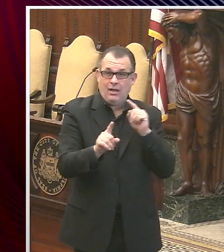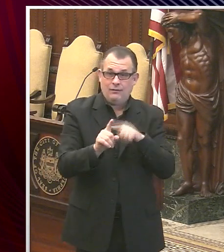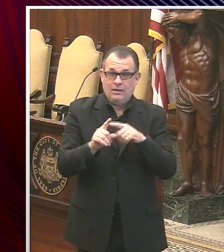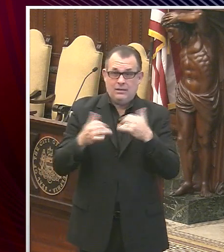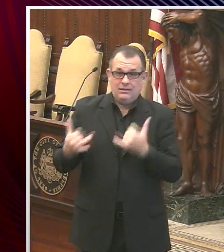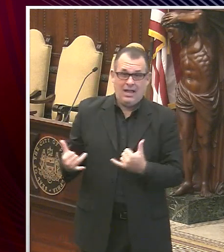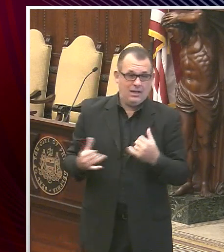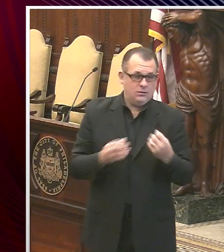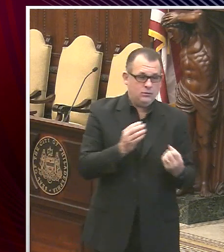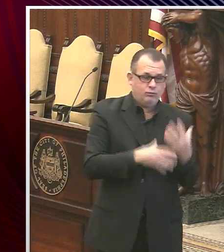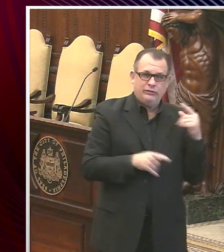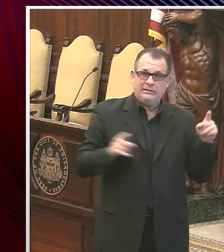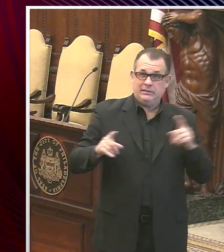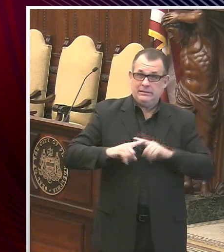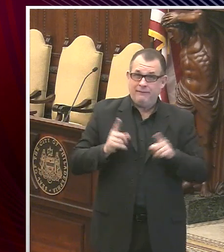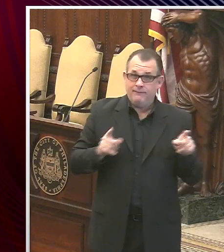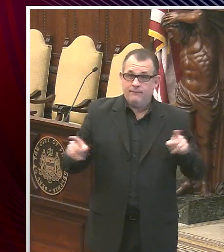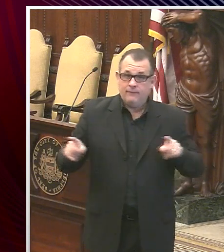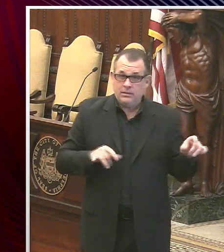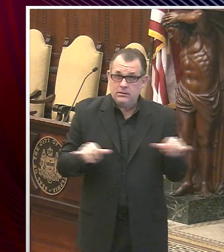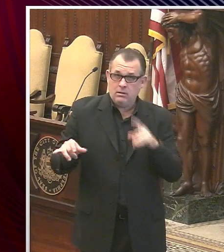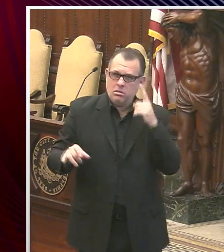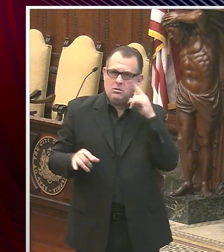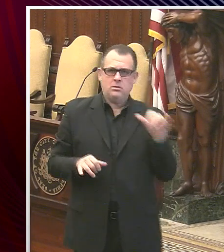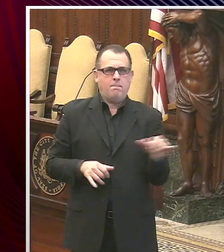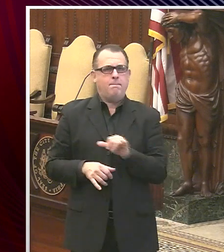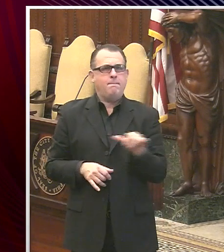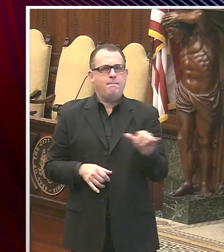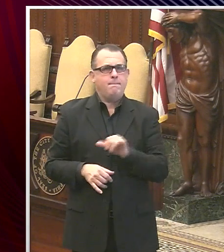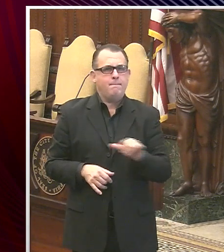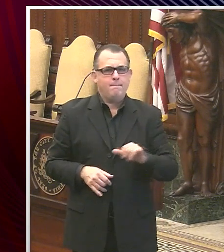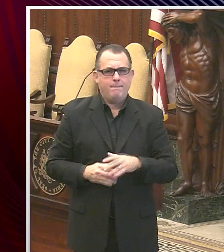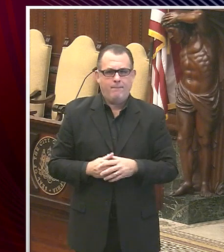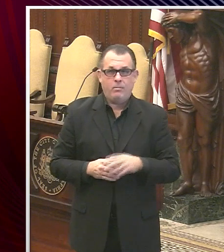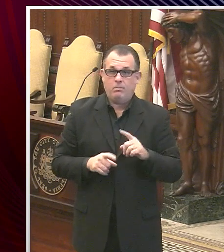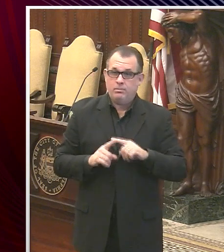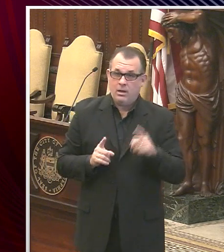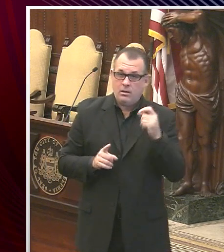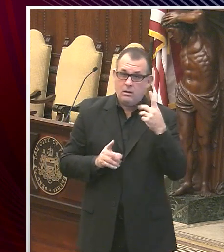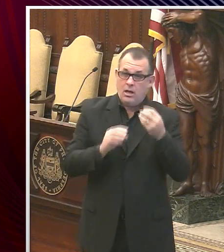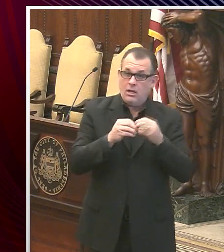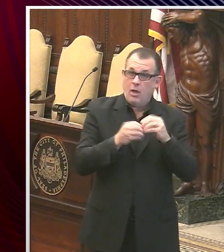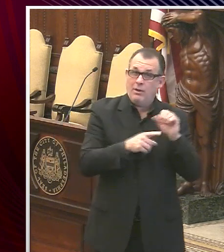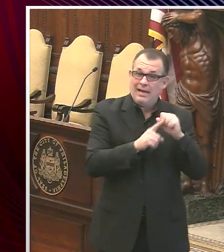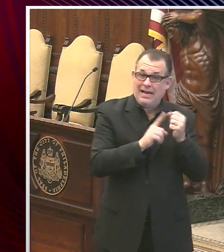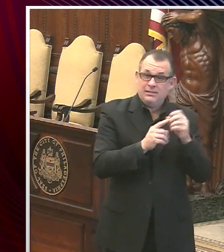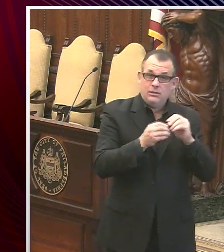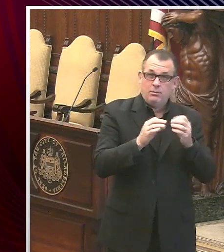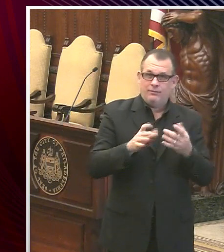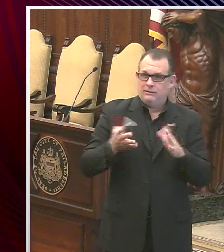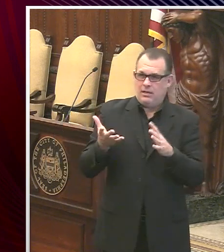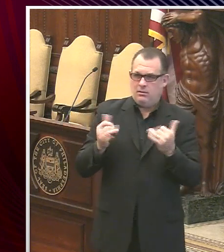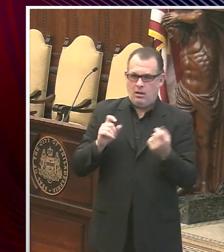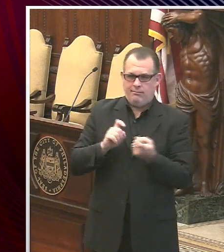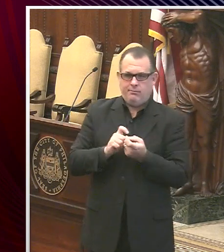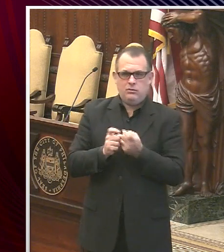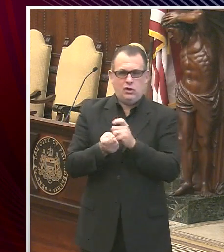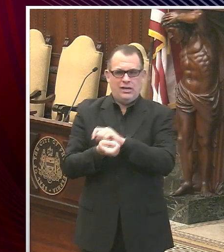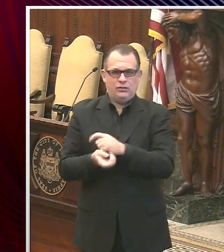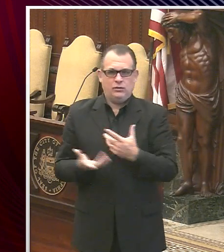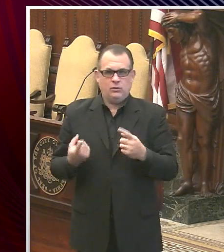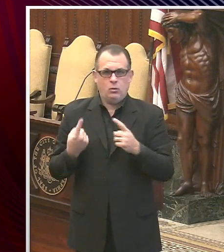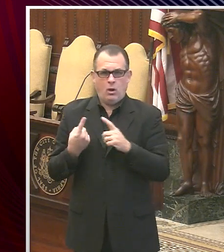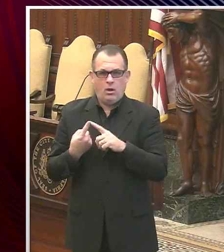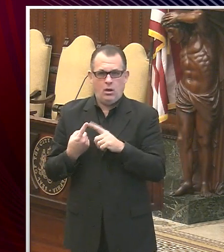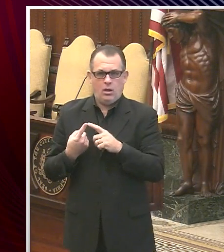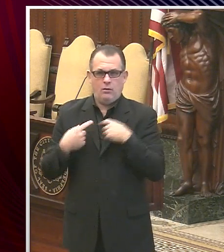However, the virus is the ratio between the number of cases and the number of deaths has changed for several reasons. One of them, we're testing more, so we're